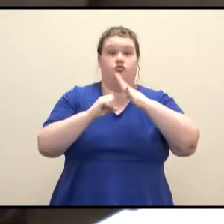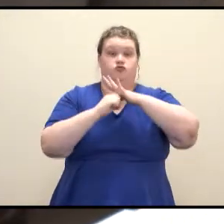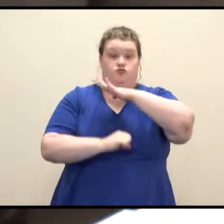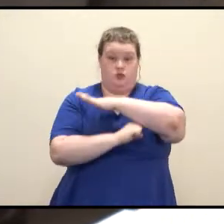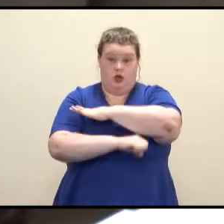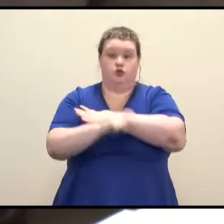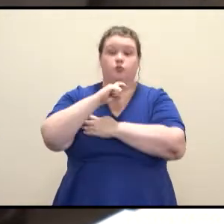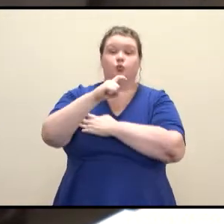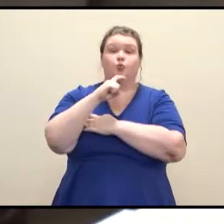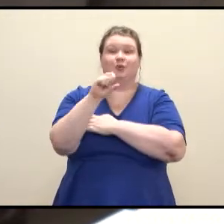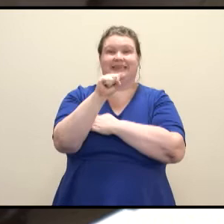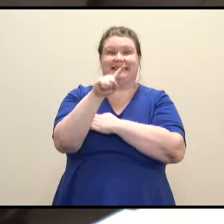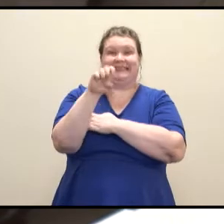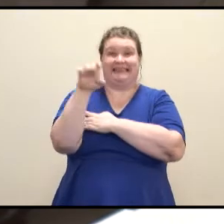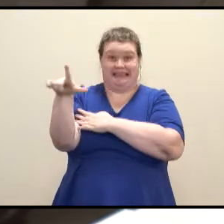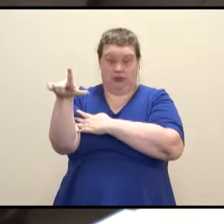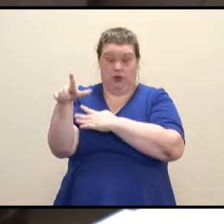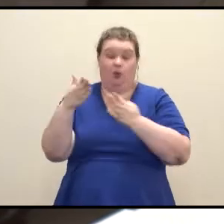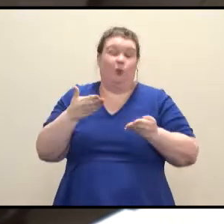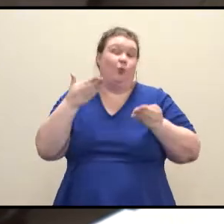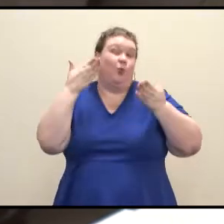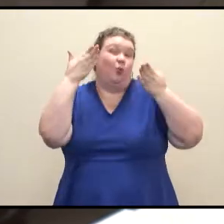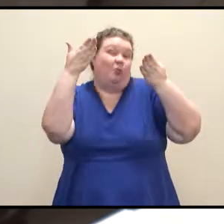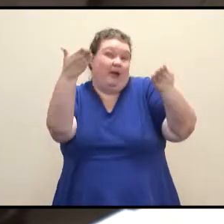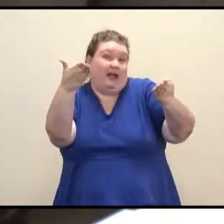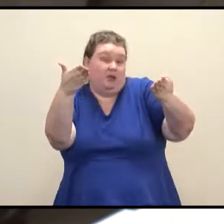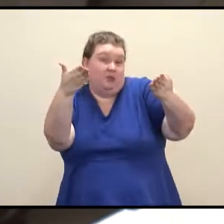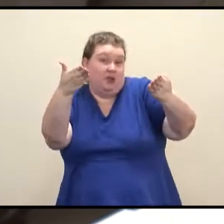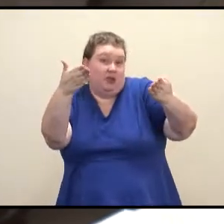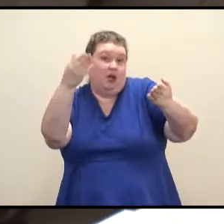includes, or we're recommending that you approve